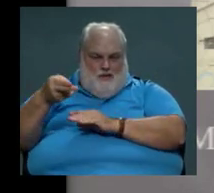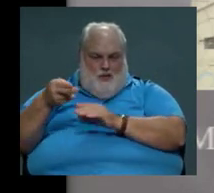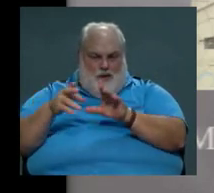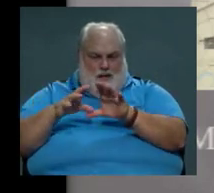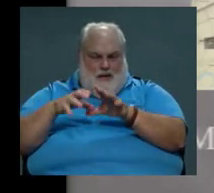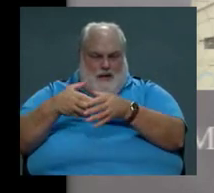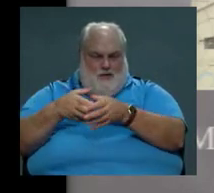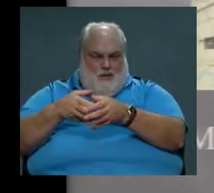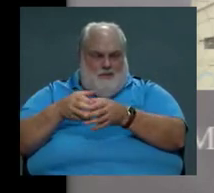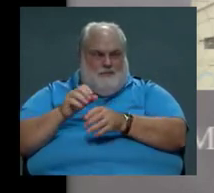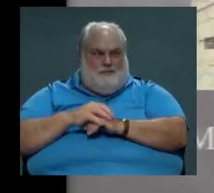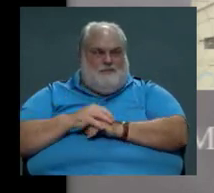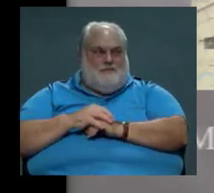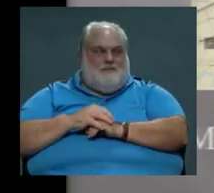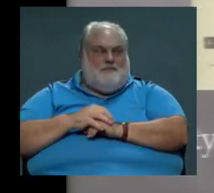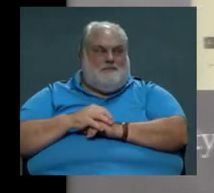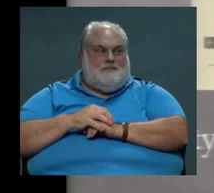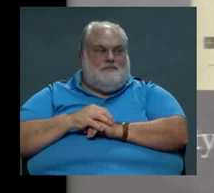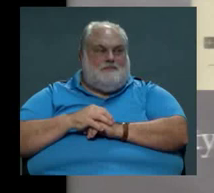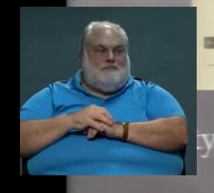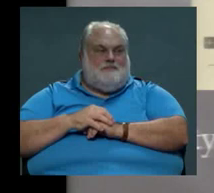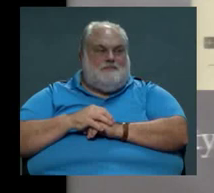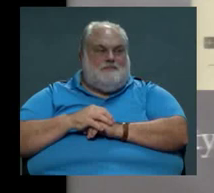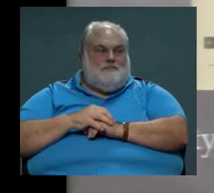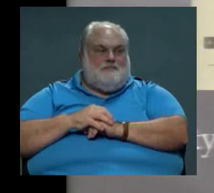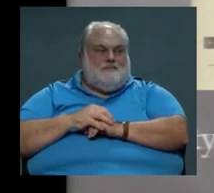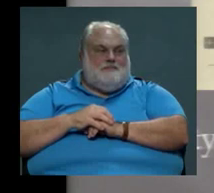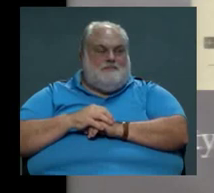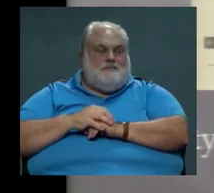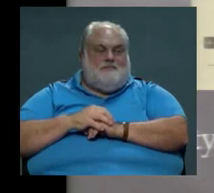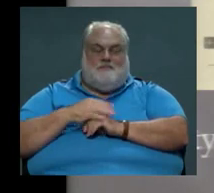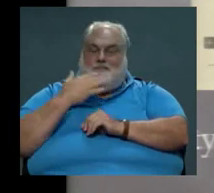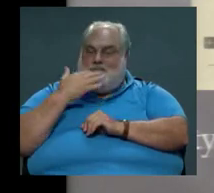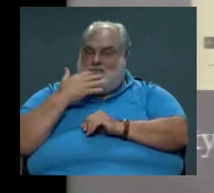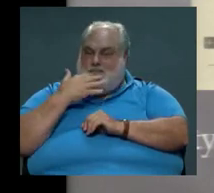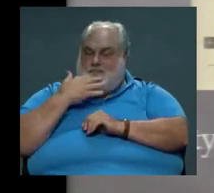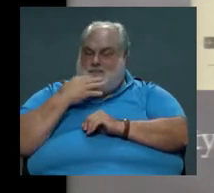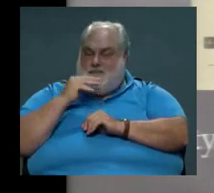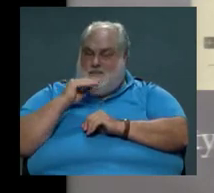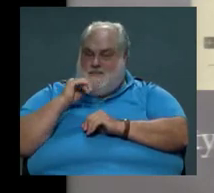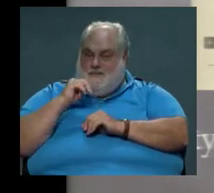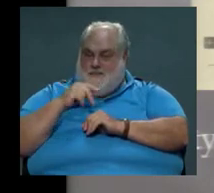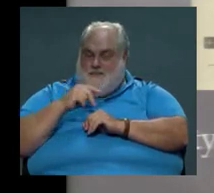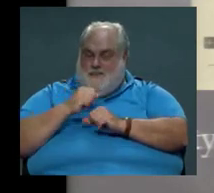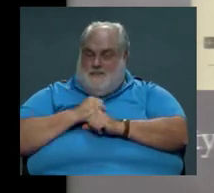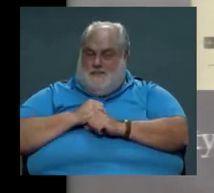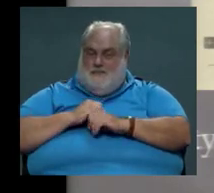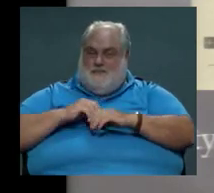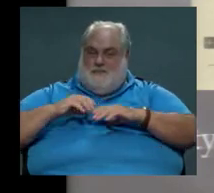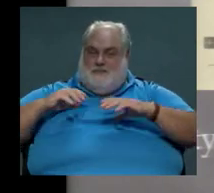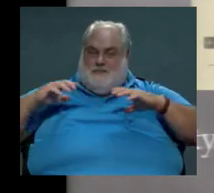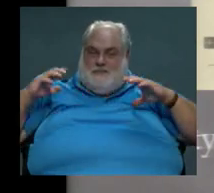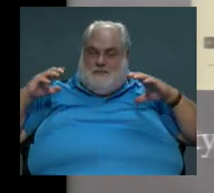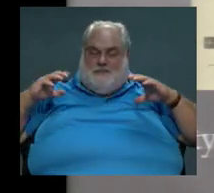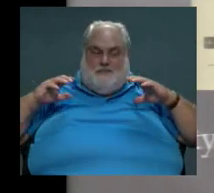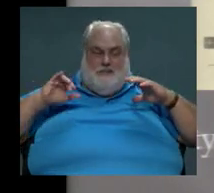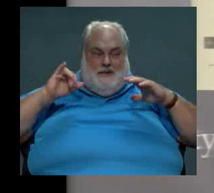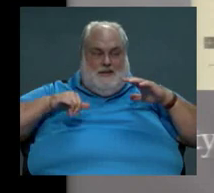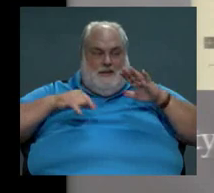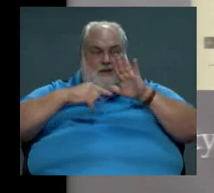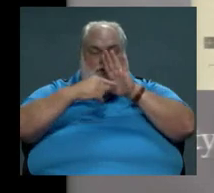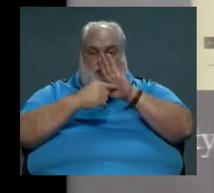not. Next. This one is really cool. If you zoom out far enough, what this is